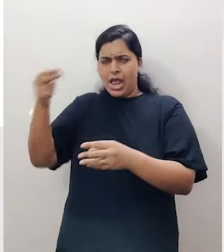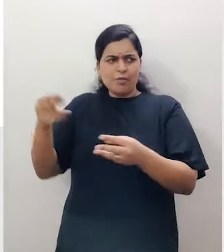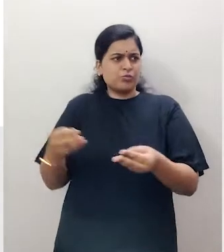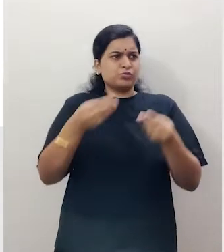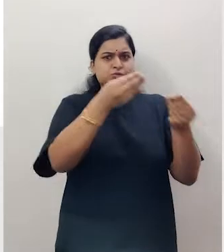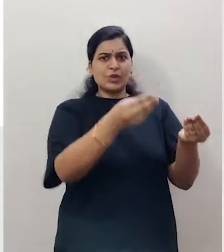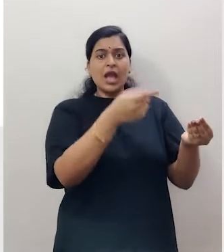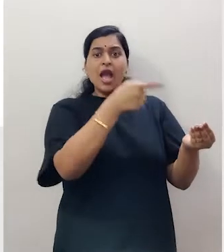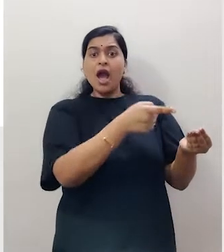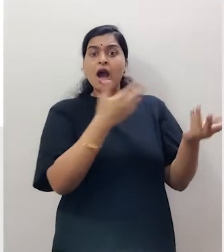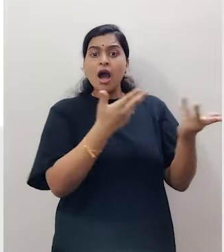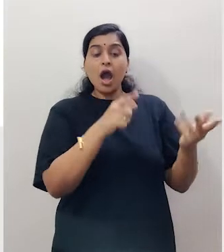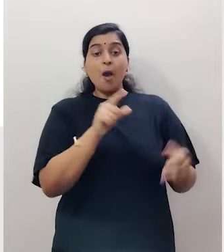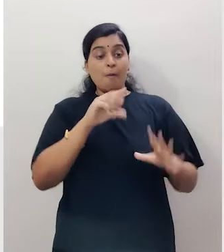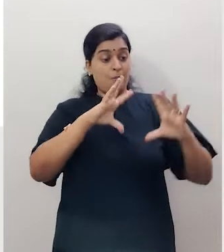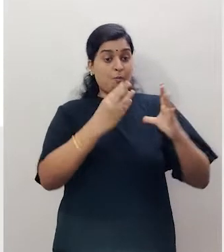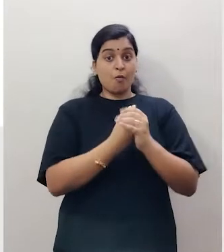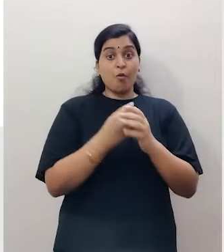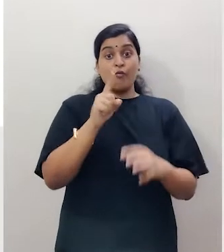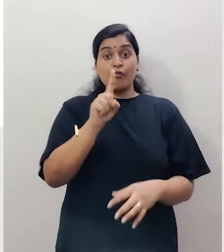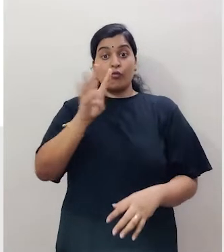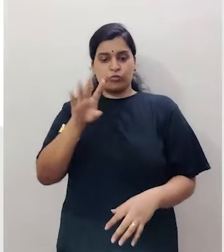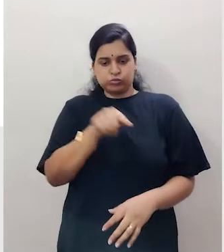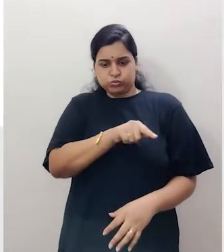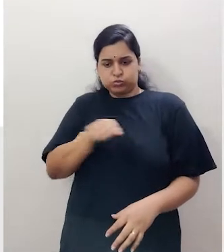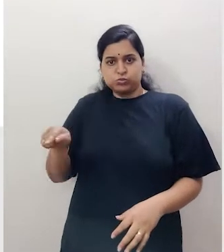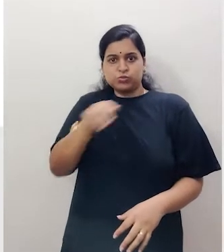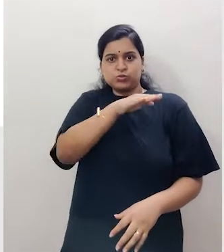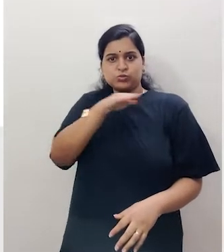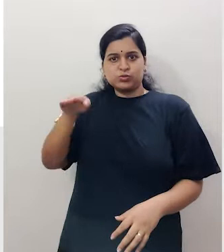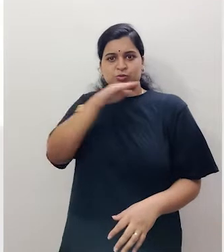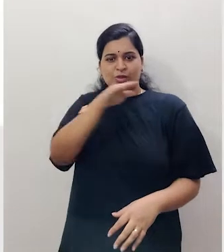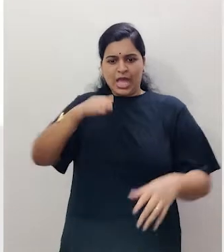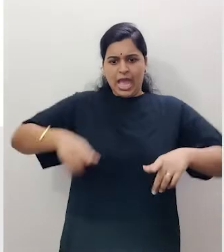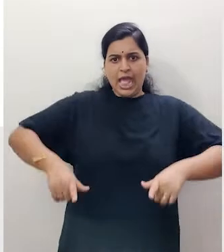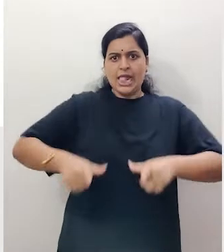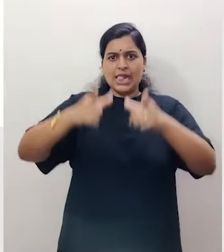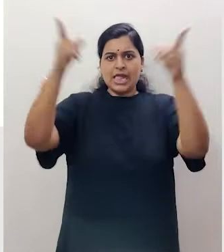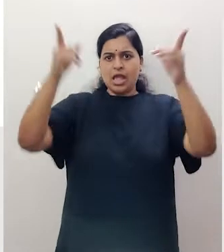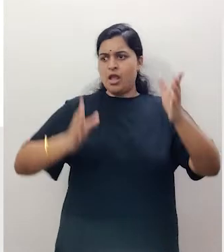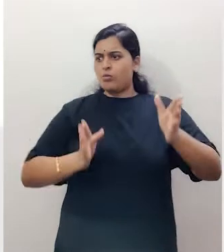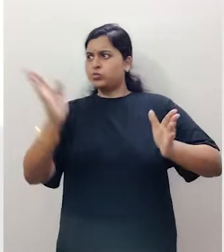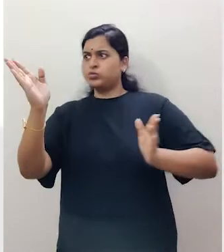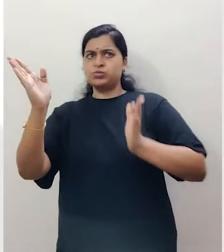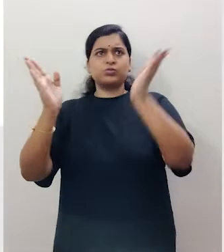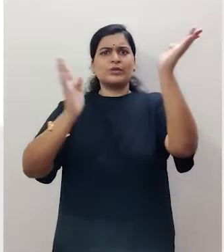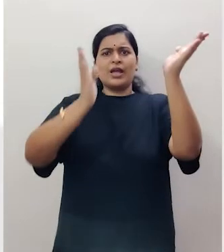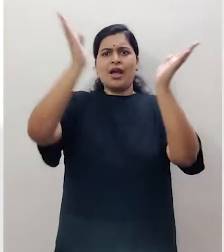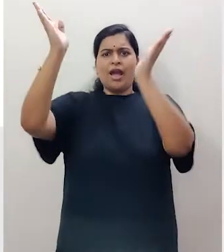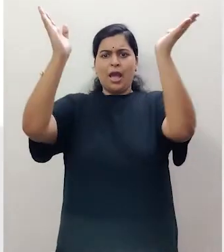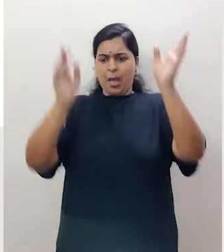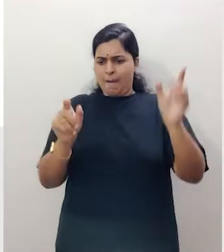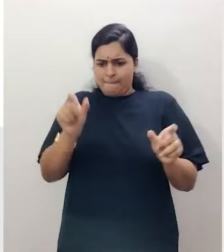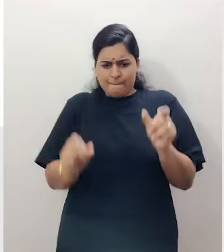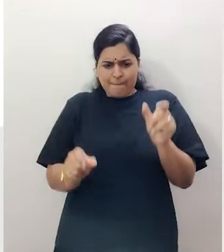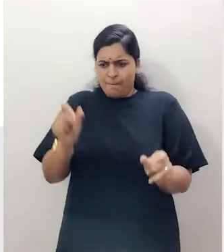textile art piece depicting 14 rows of figures standing on 14 branches of a tree form, decreasing in number, with the top two